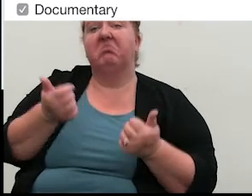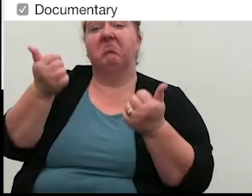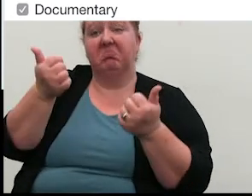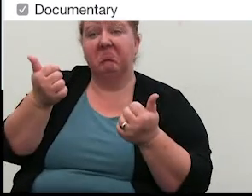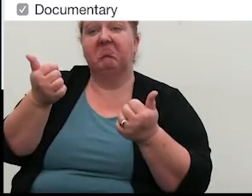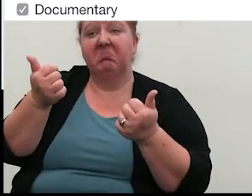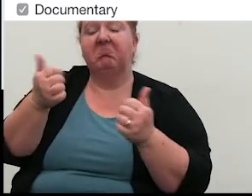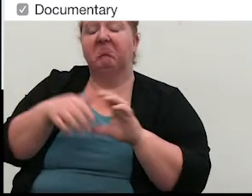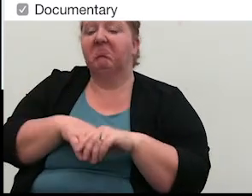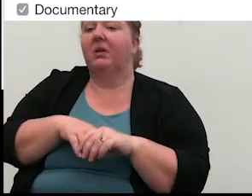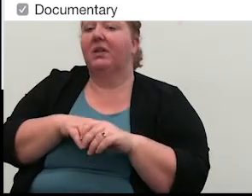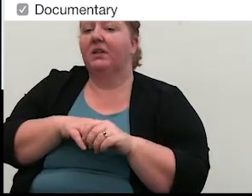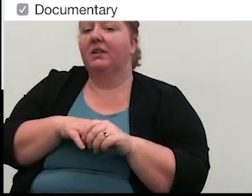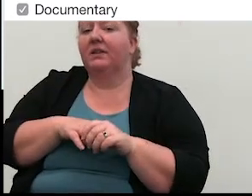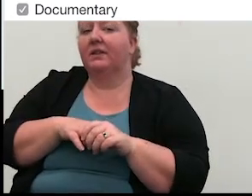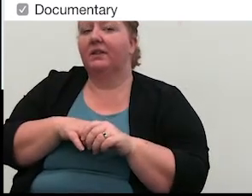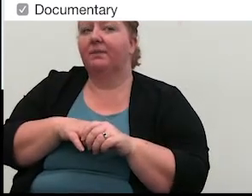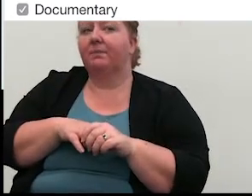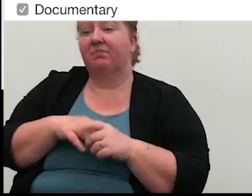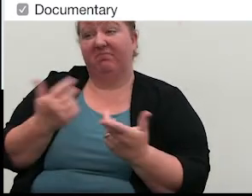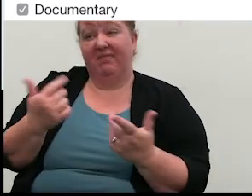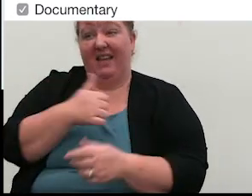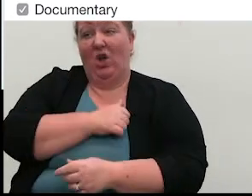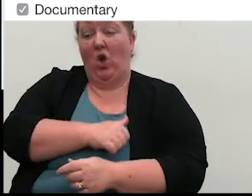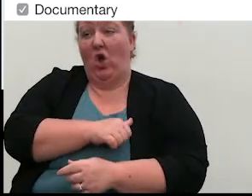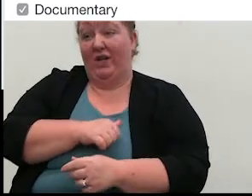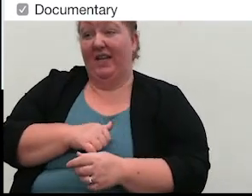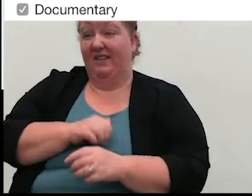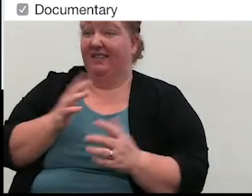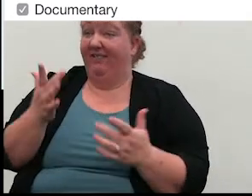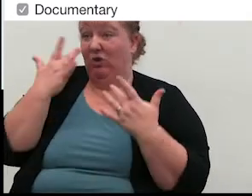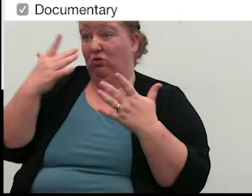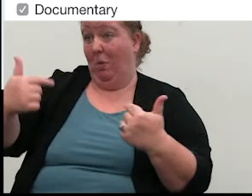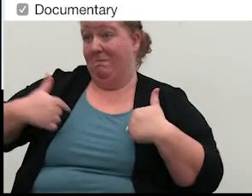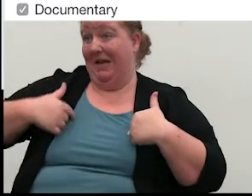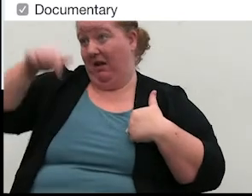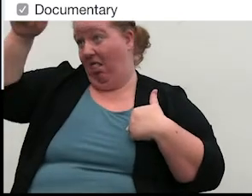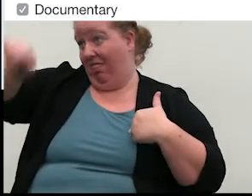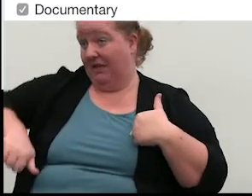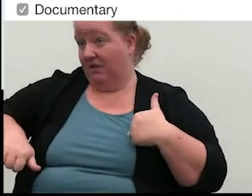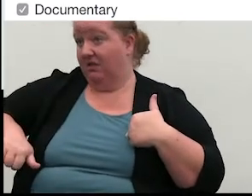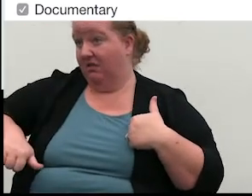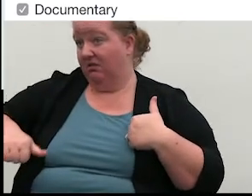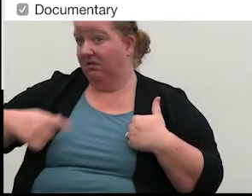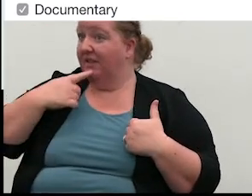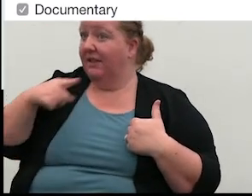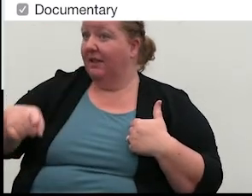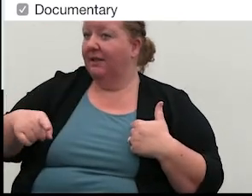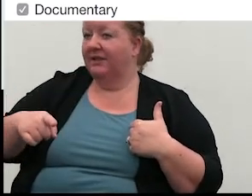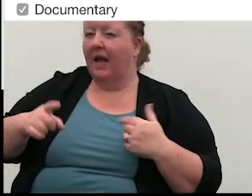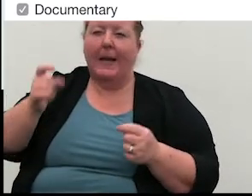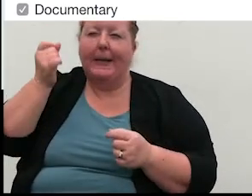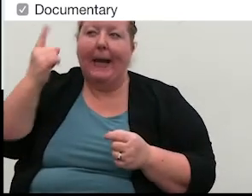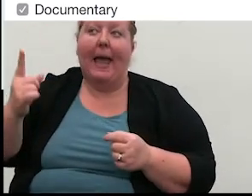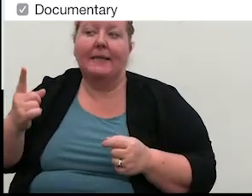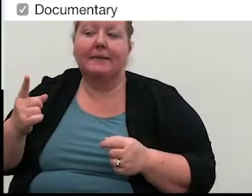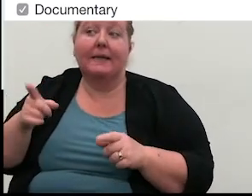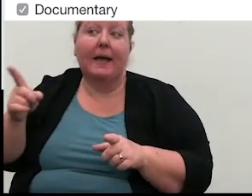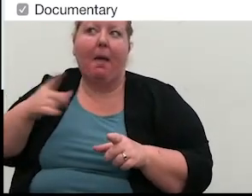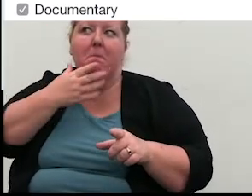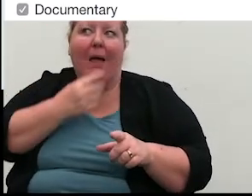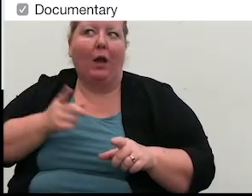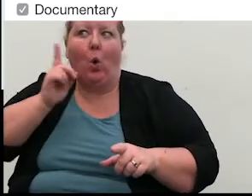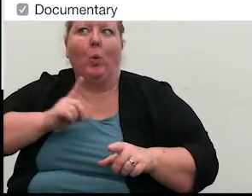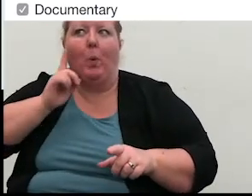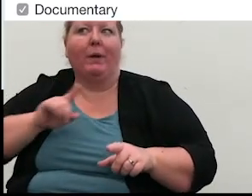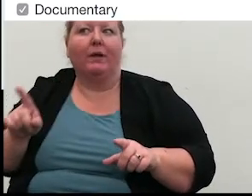well. And to be honest, if you showed me this list and said, make a wild guess, is this person a man